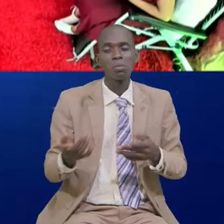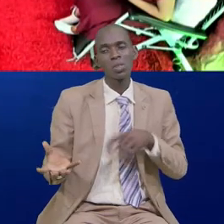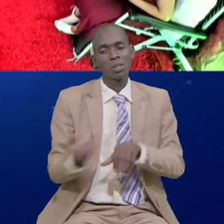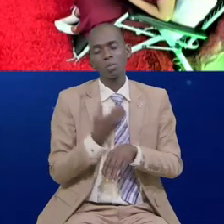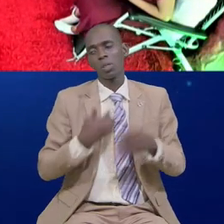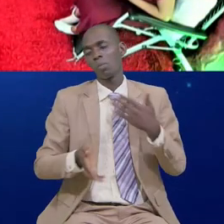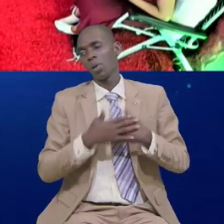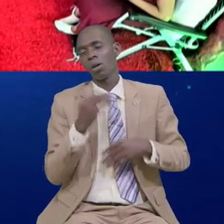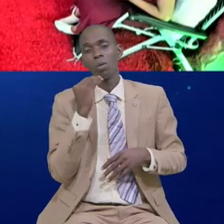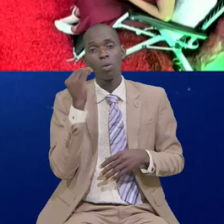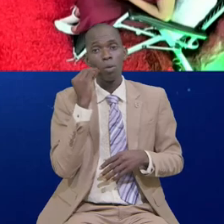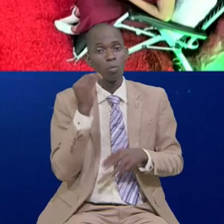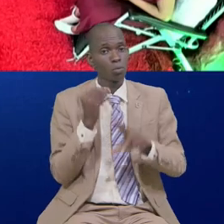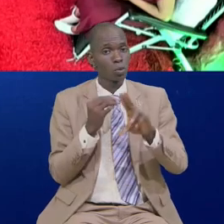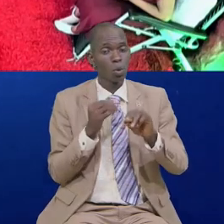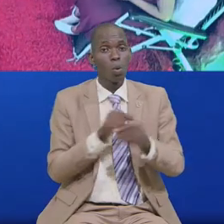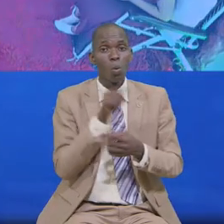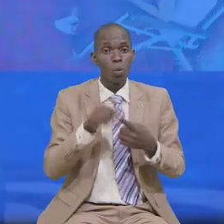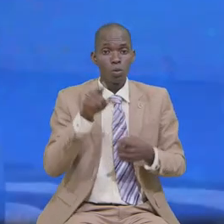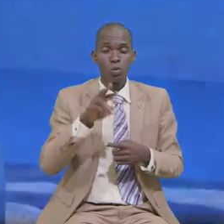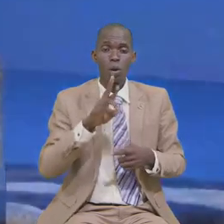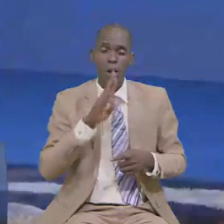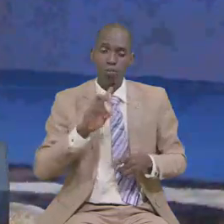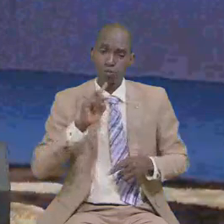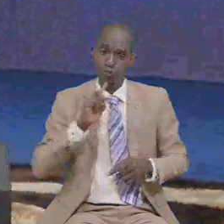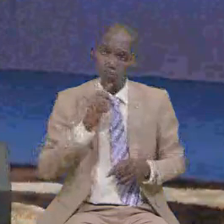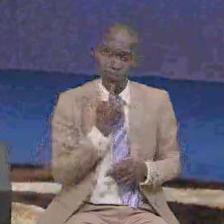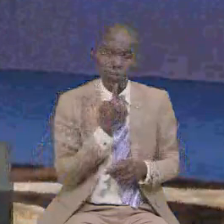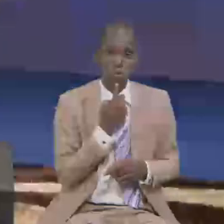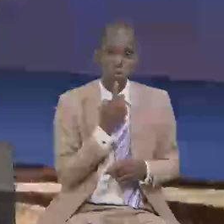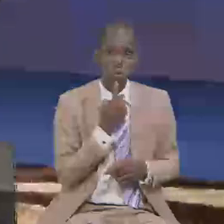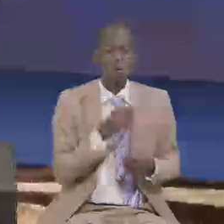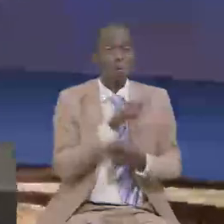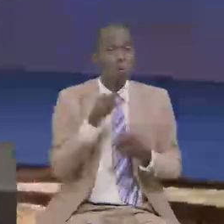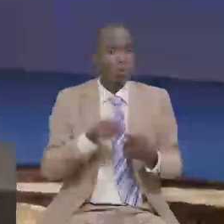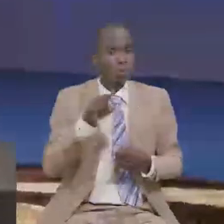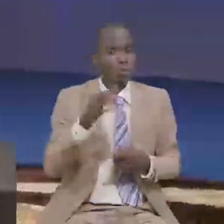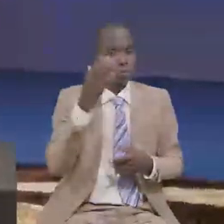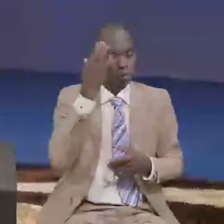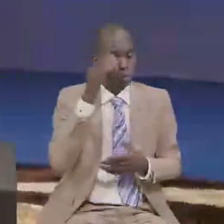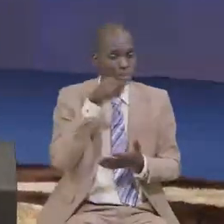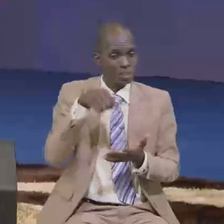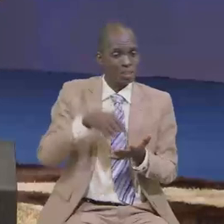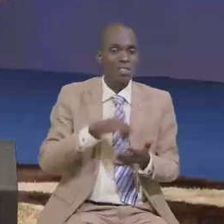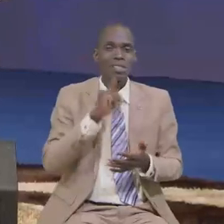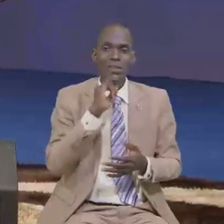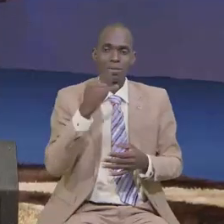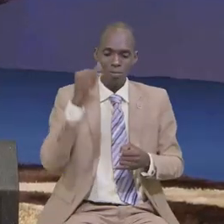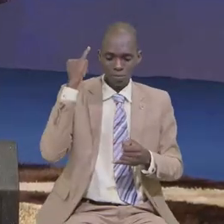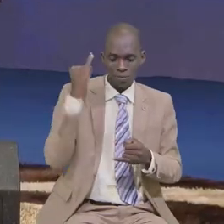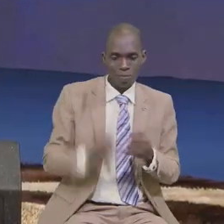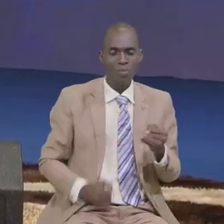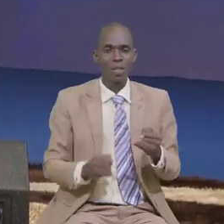When you are honest, when you know this is the final point of call,